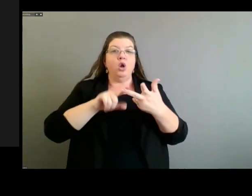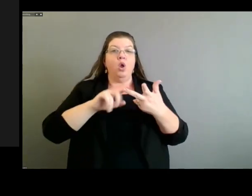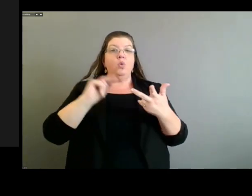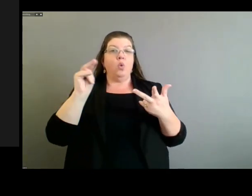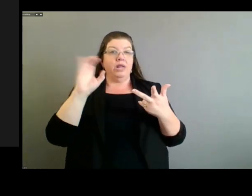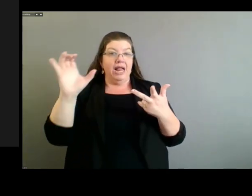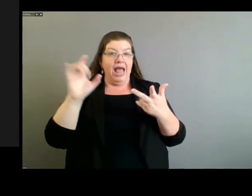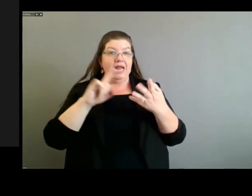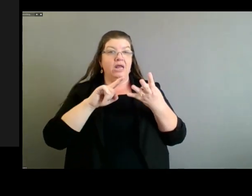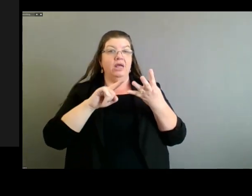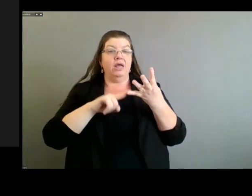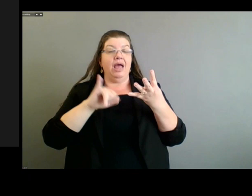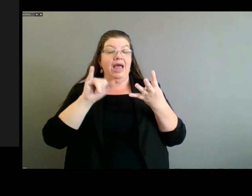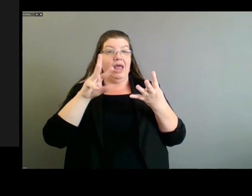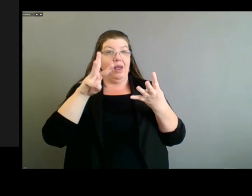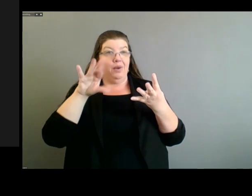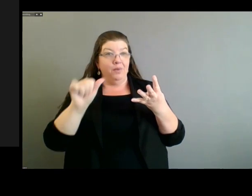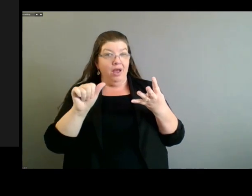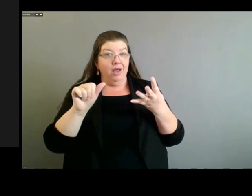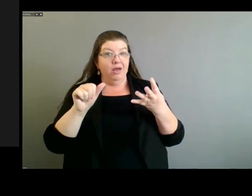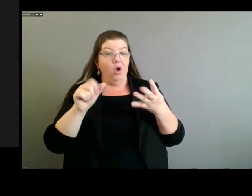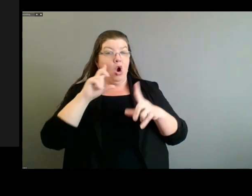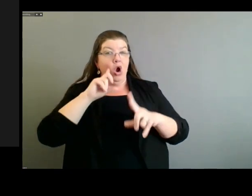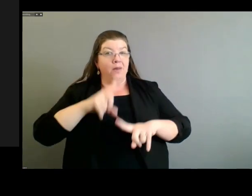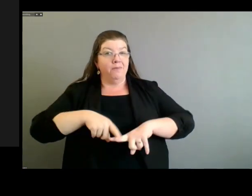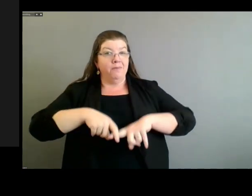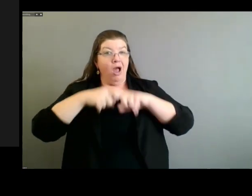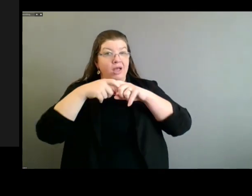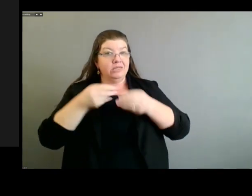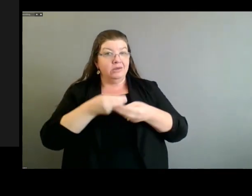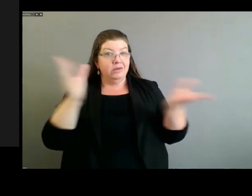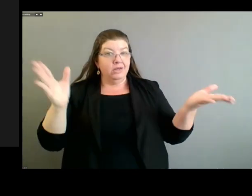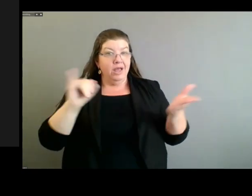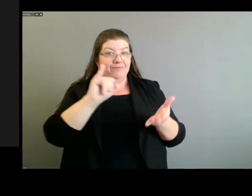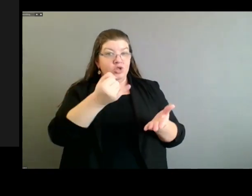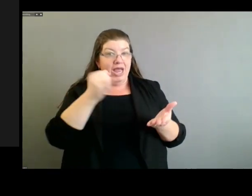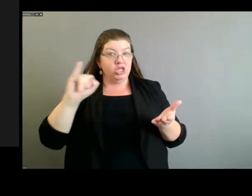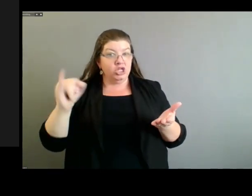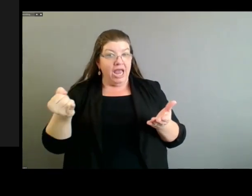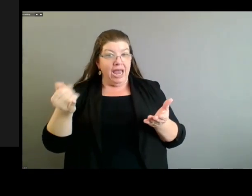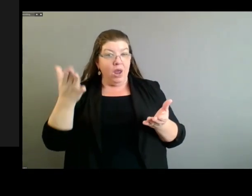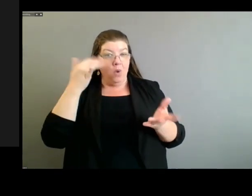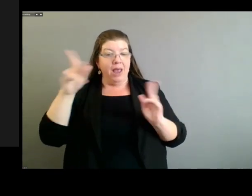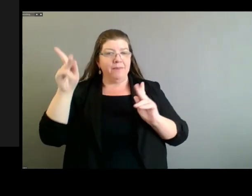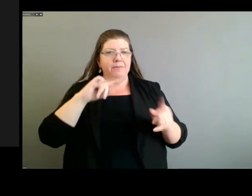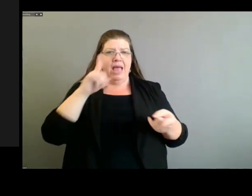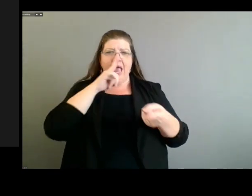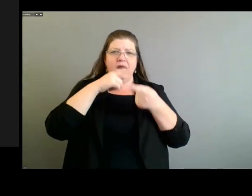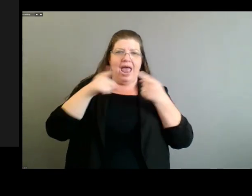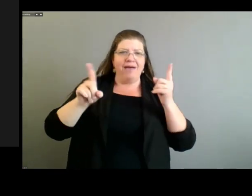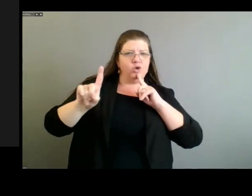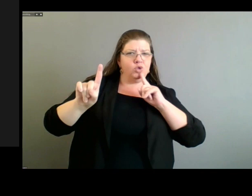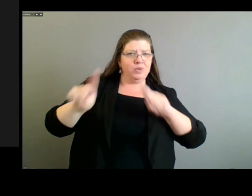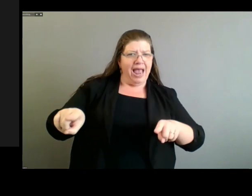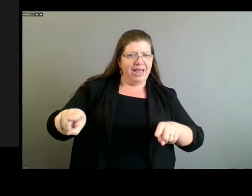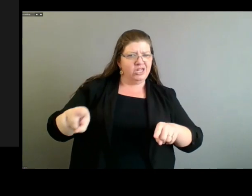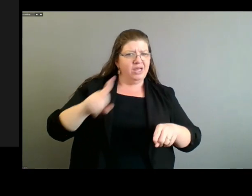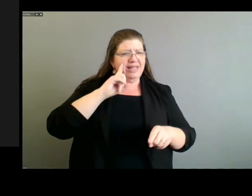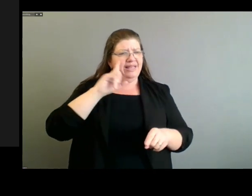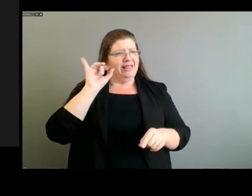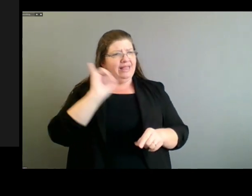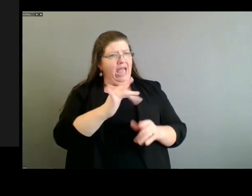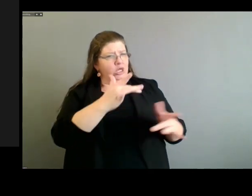and Iowa are pausing distribution of the J&J vaccine after people had adverse reactions. Do you think this is an area